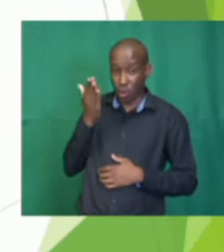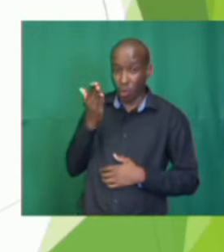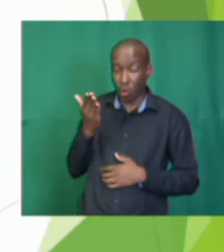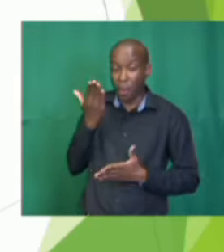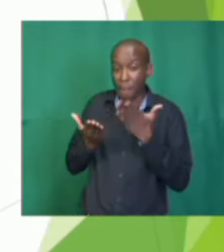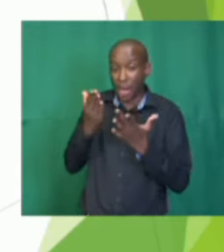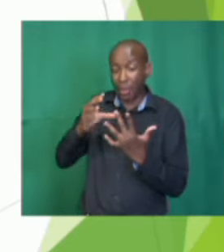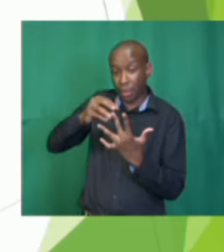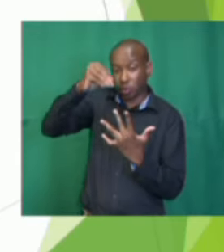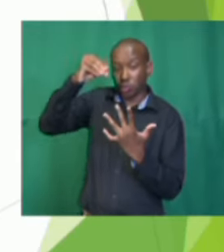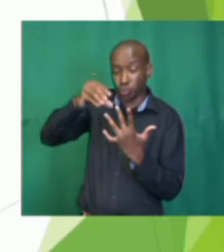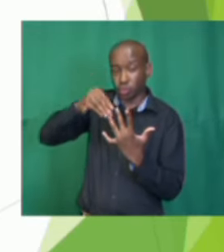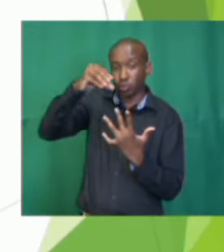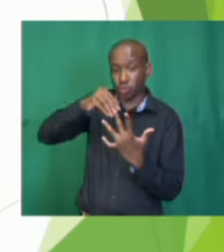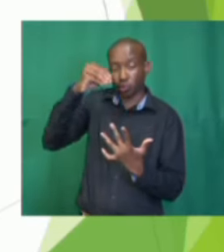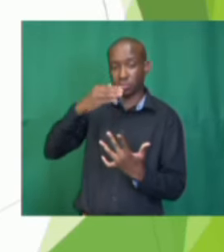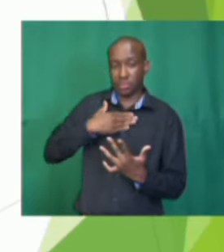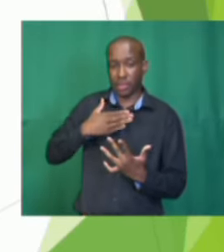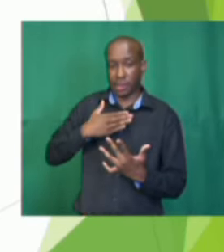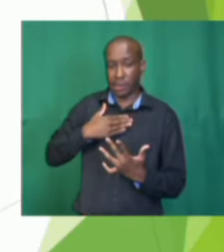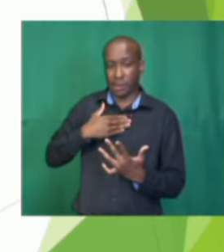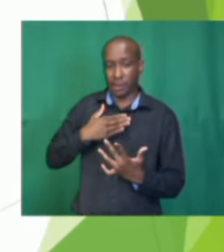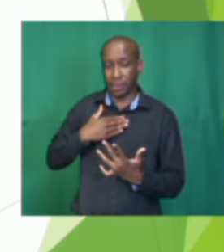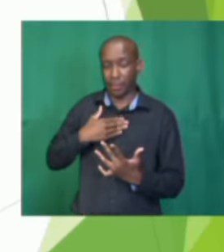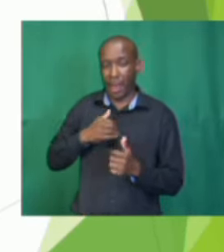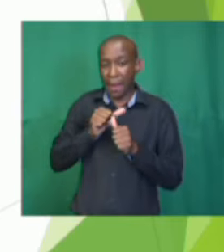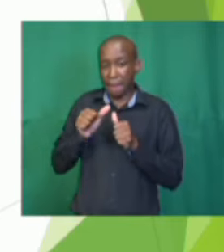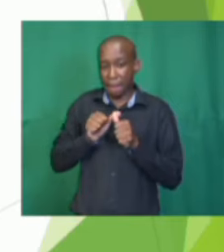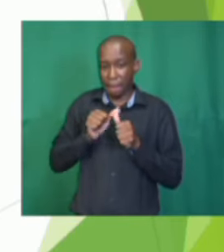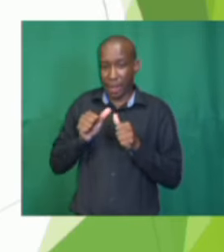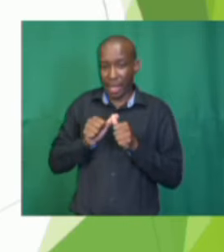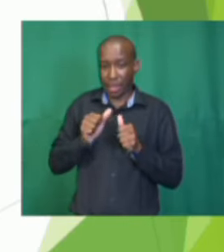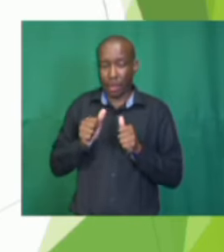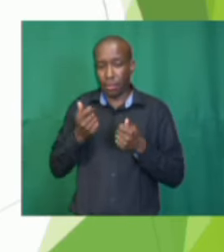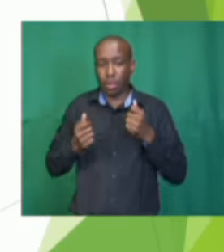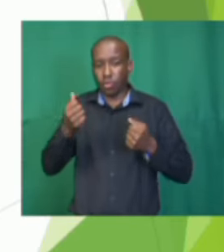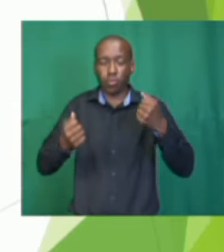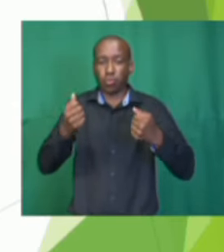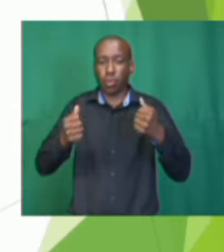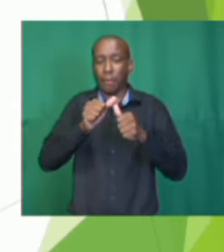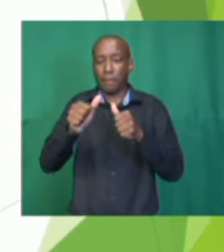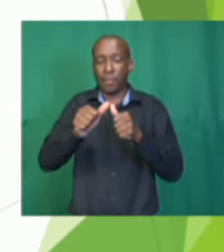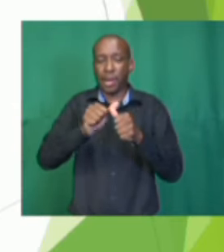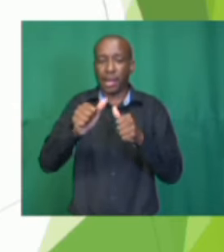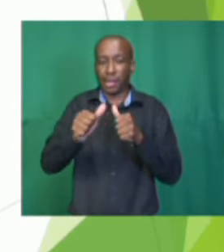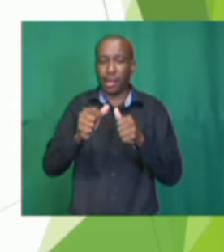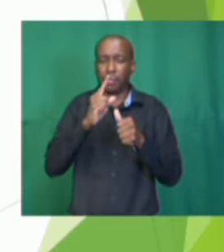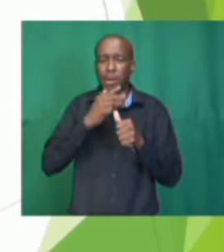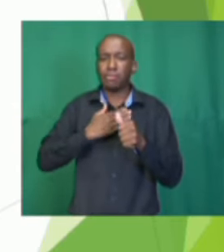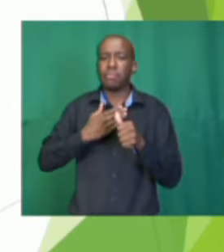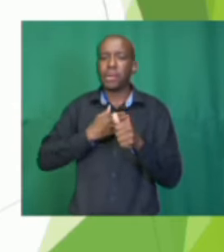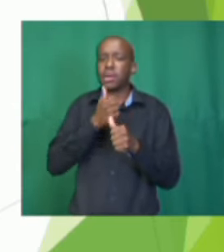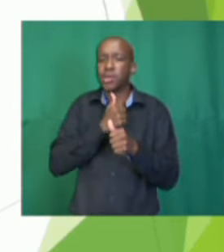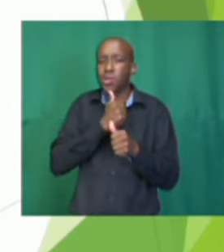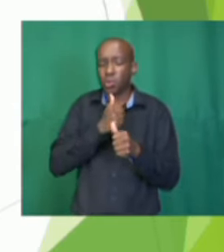have chosen, or he would have opted for a better mode of transport. But he decided to use a